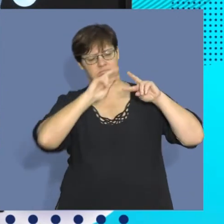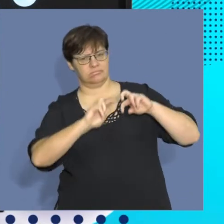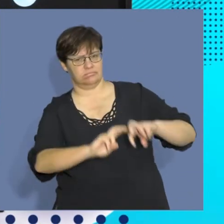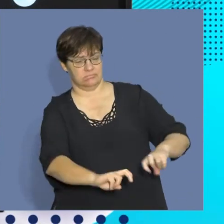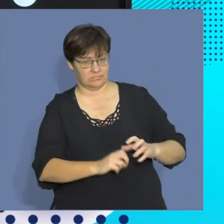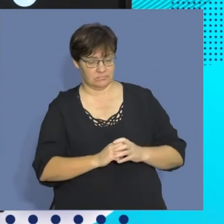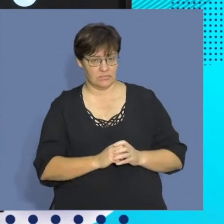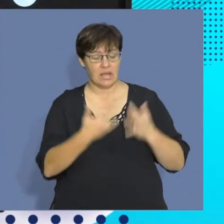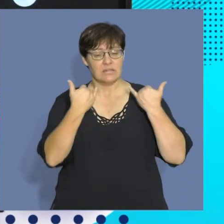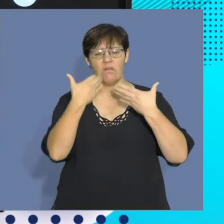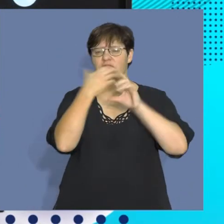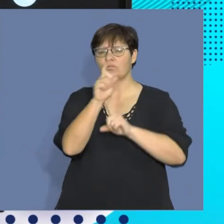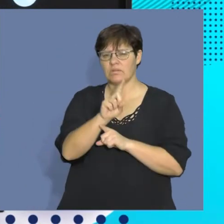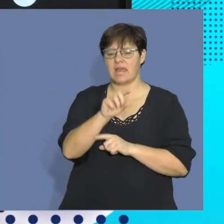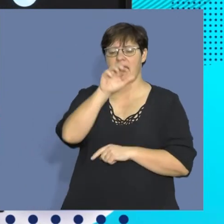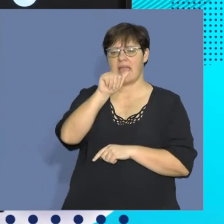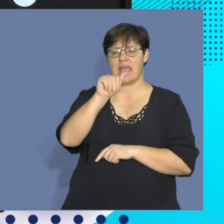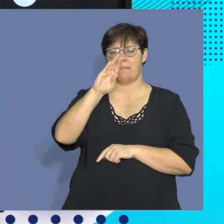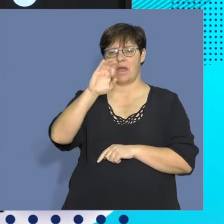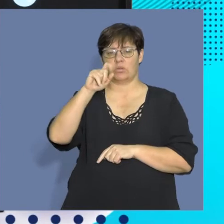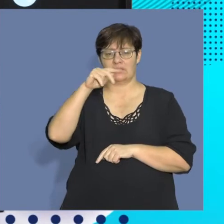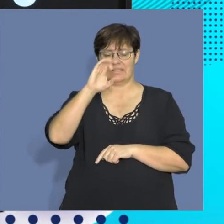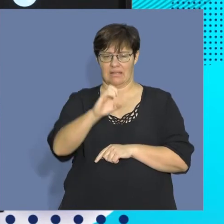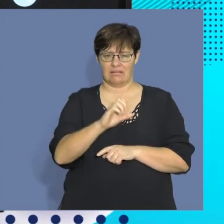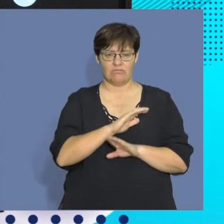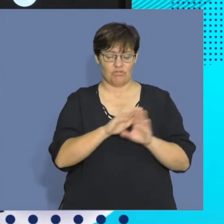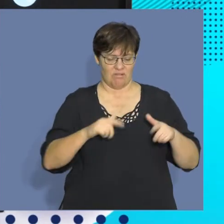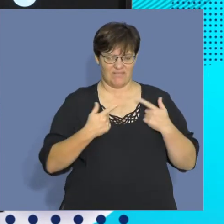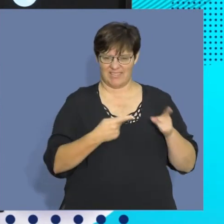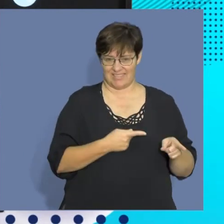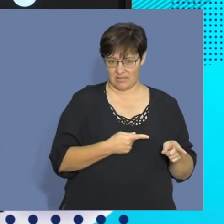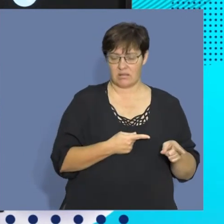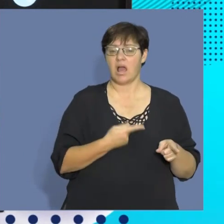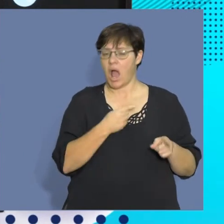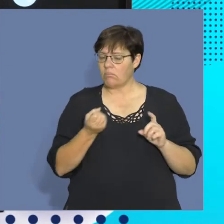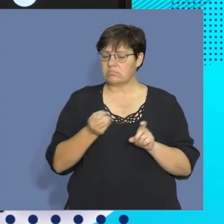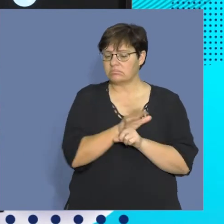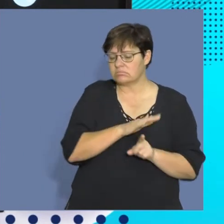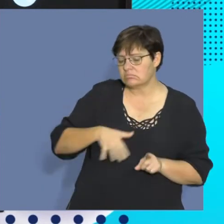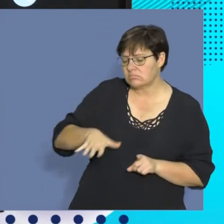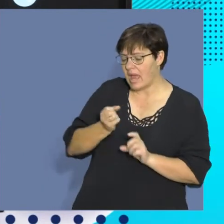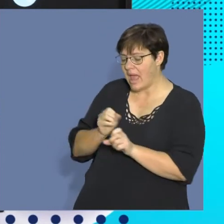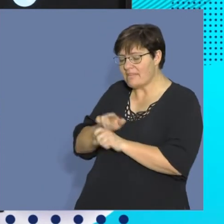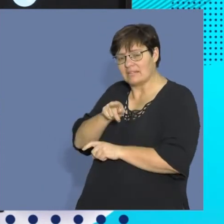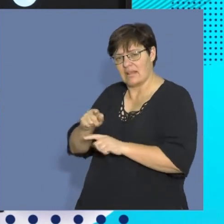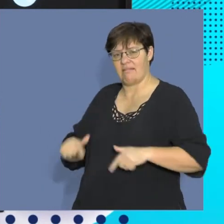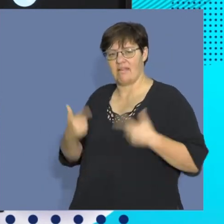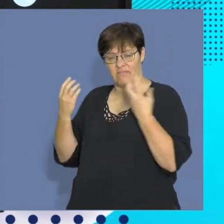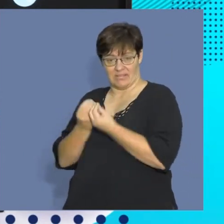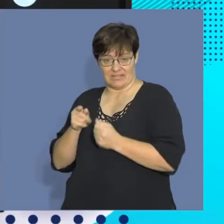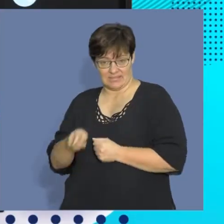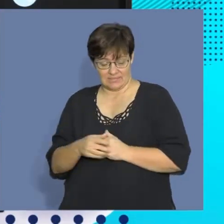now, we're going to focus on some of the abiotic factors and how they influence the environment and the living organisms. Let's get straight into this